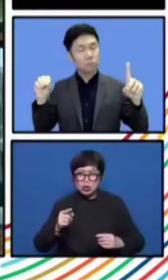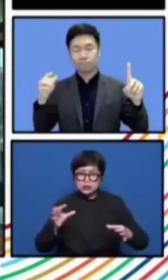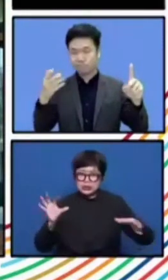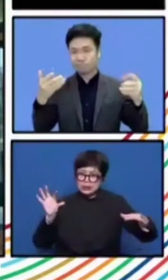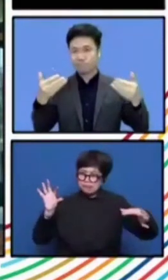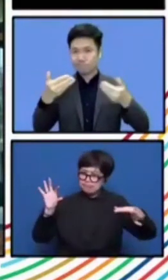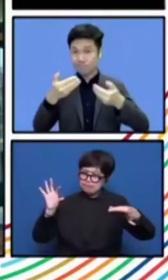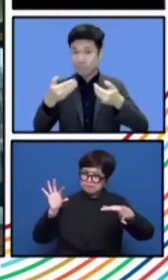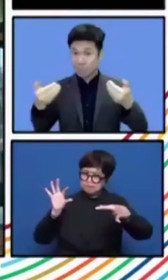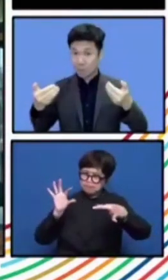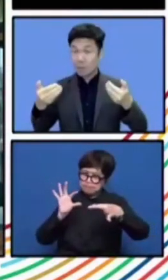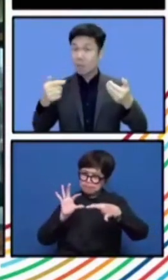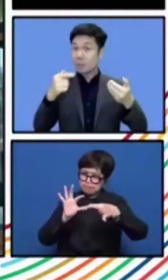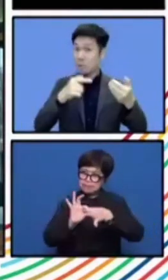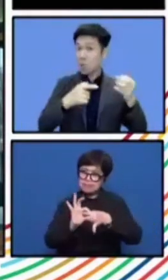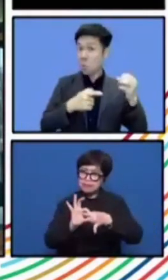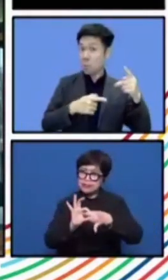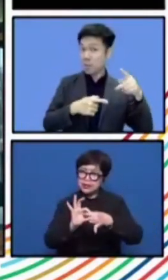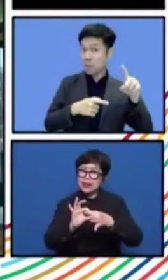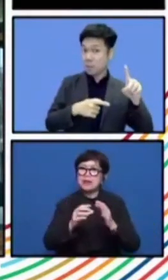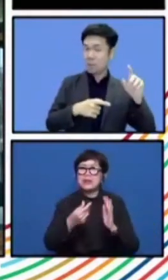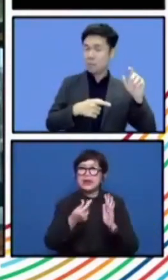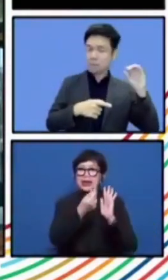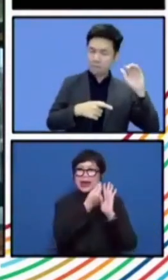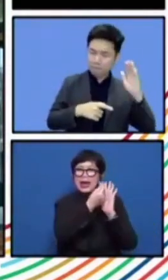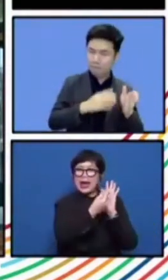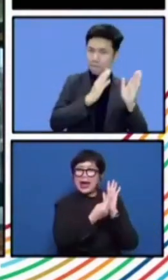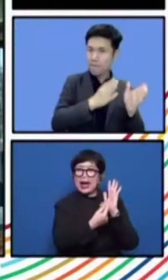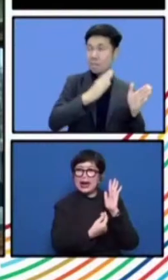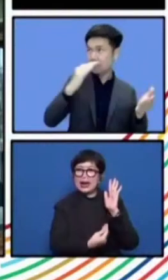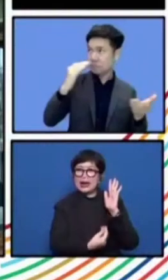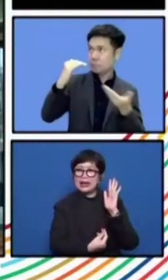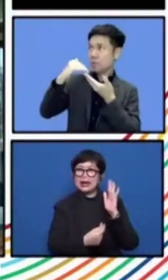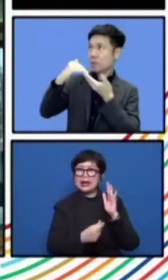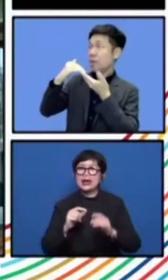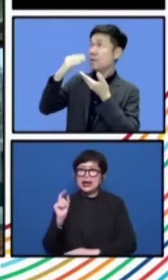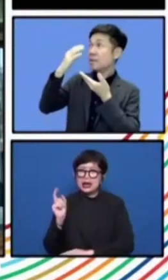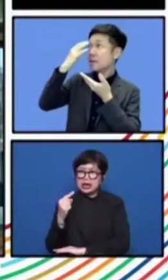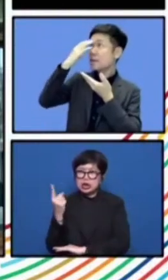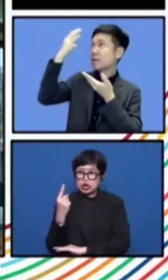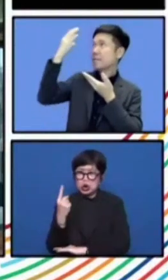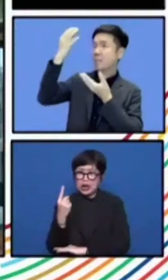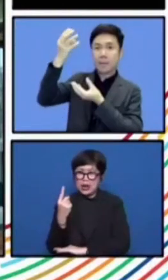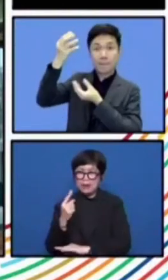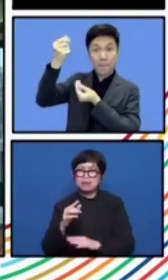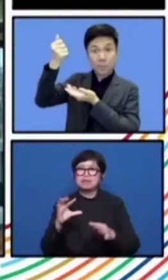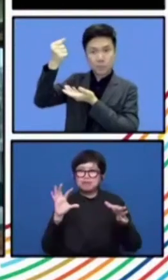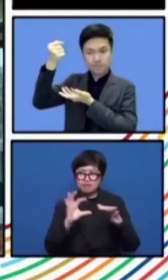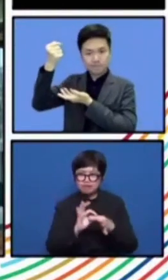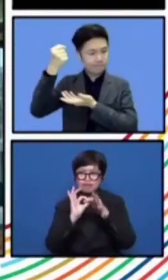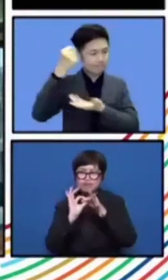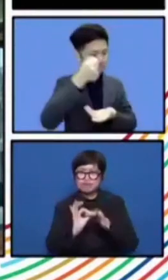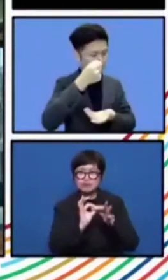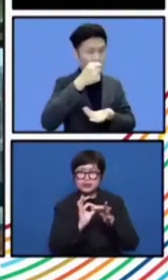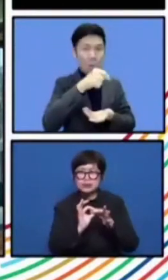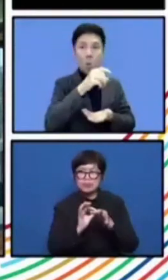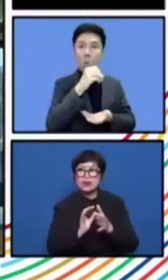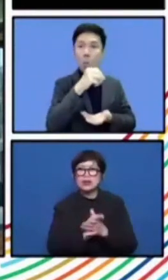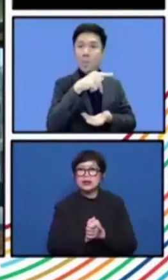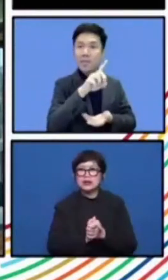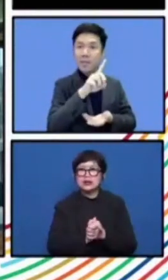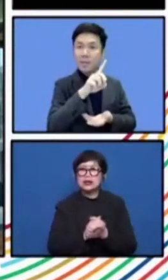national budget with Watership and should ensure the participation their